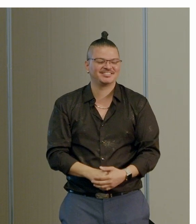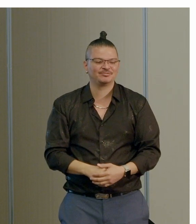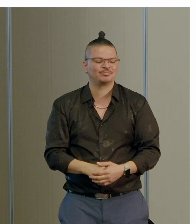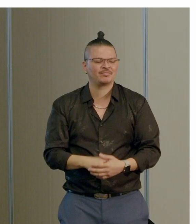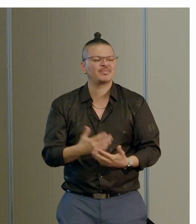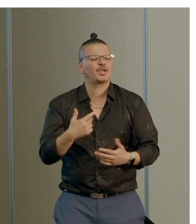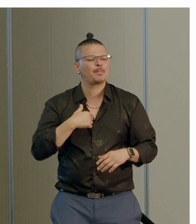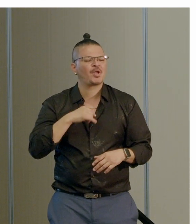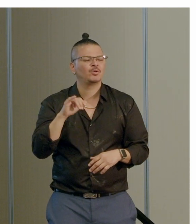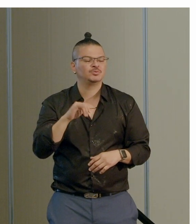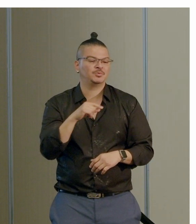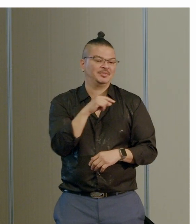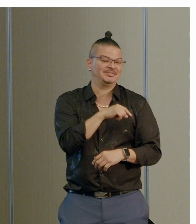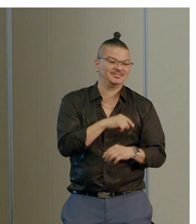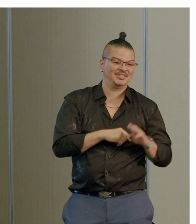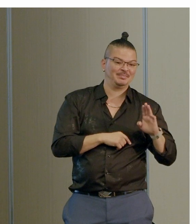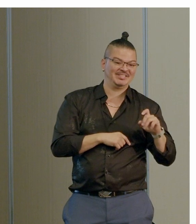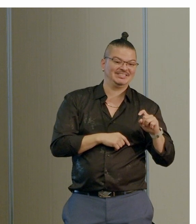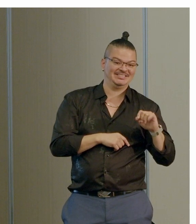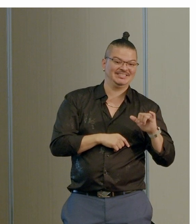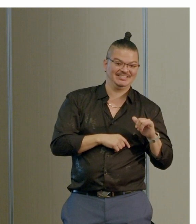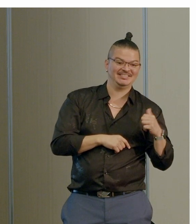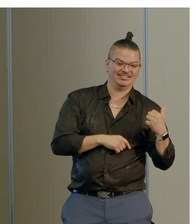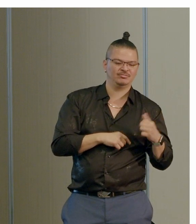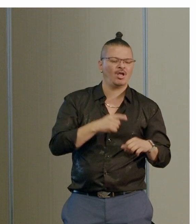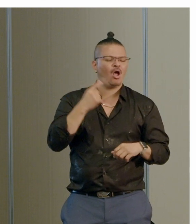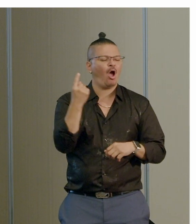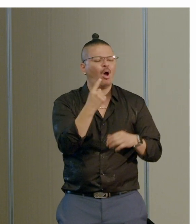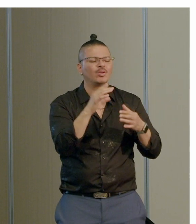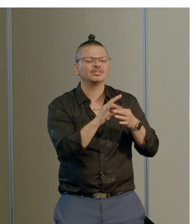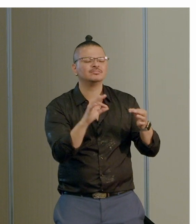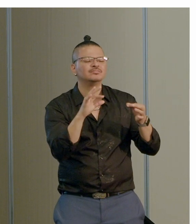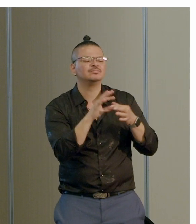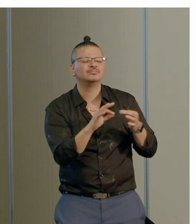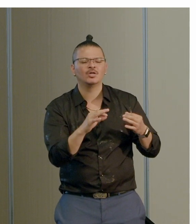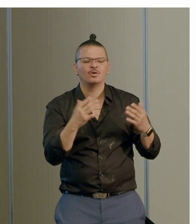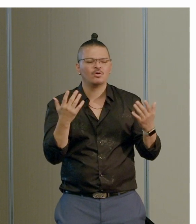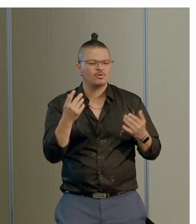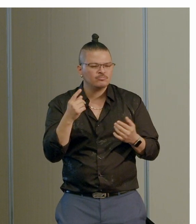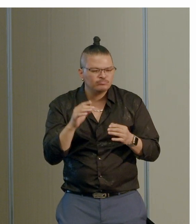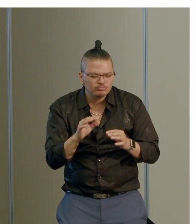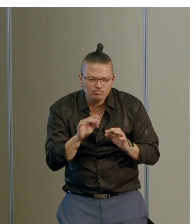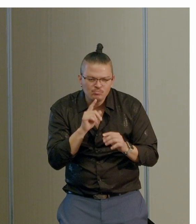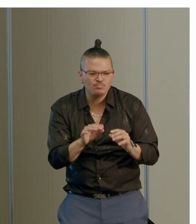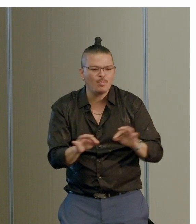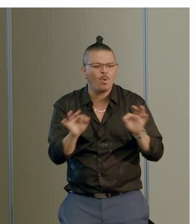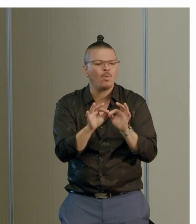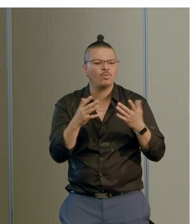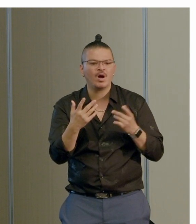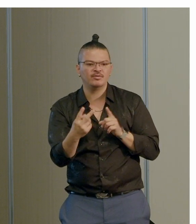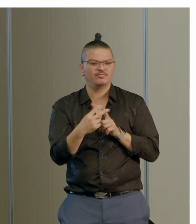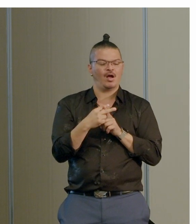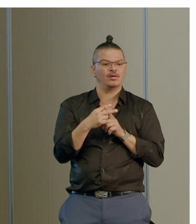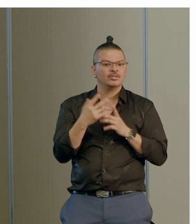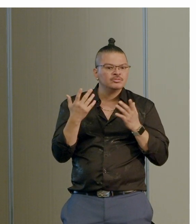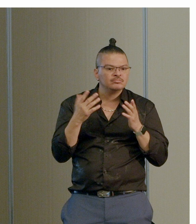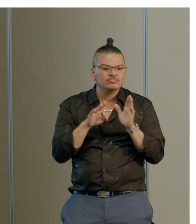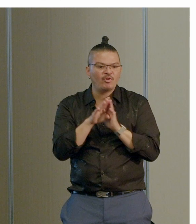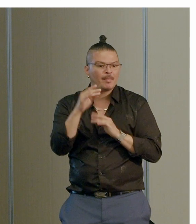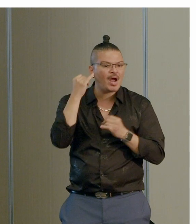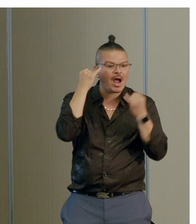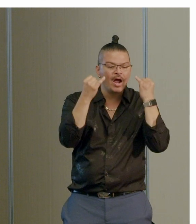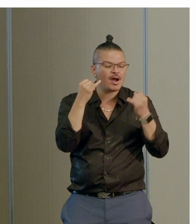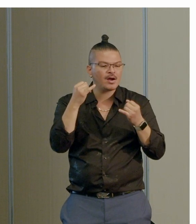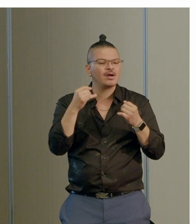saying is that some of the most important or relevant ideas may come from those in different public and industry sectors.